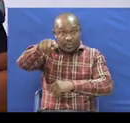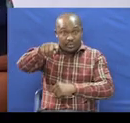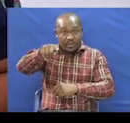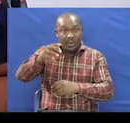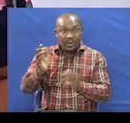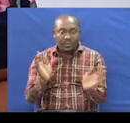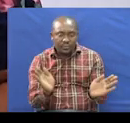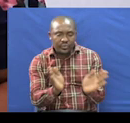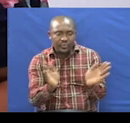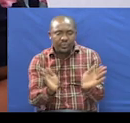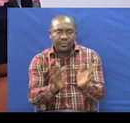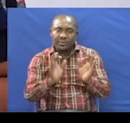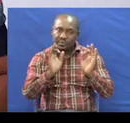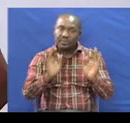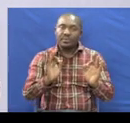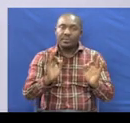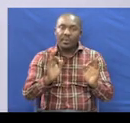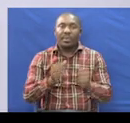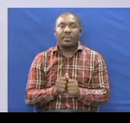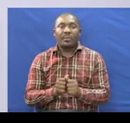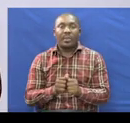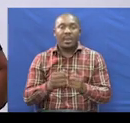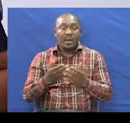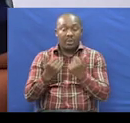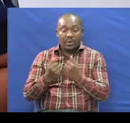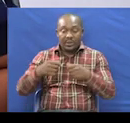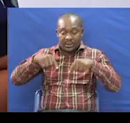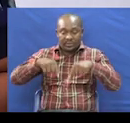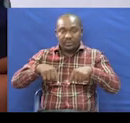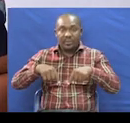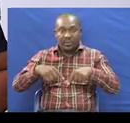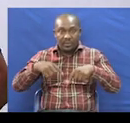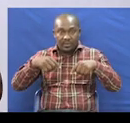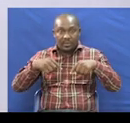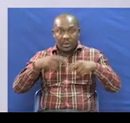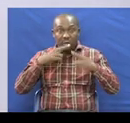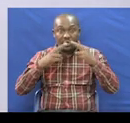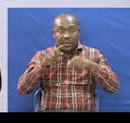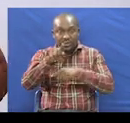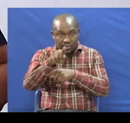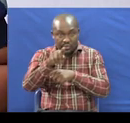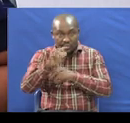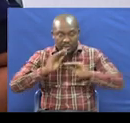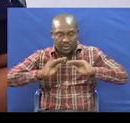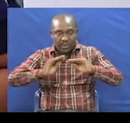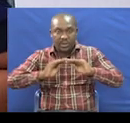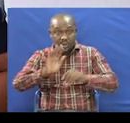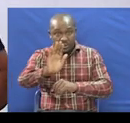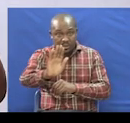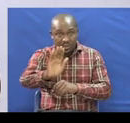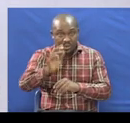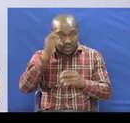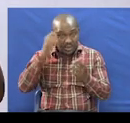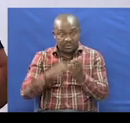are taking care of you. And because today I'm here talking to you, teaching you, this means I